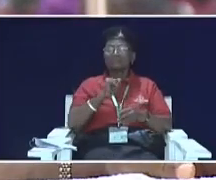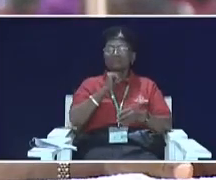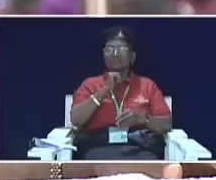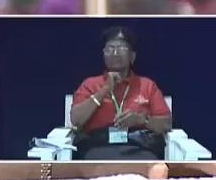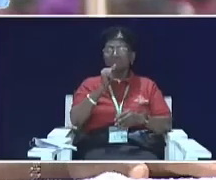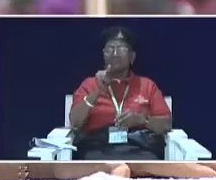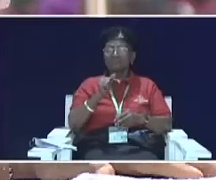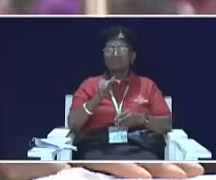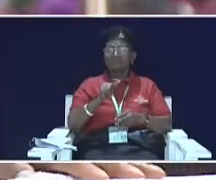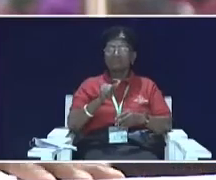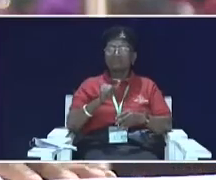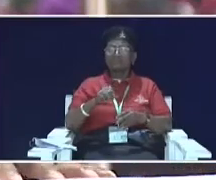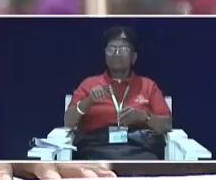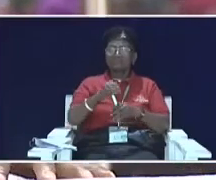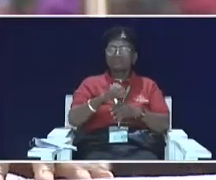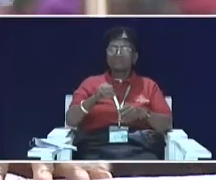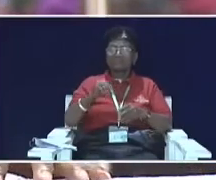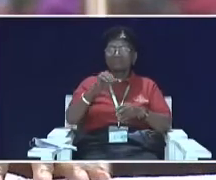night.